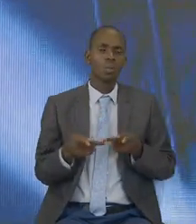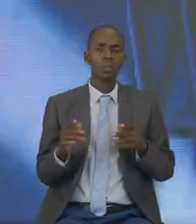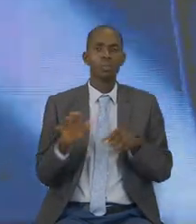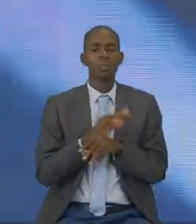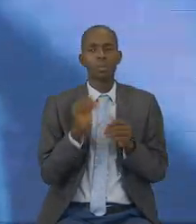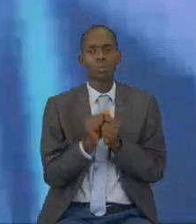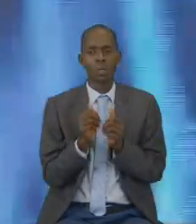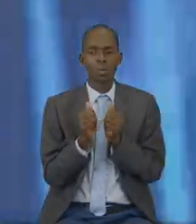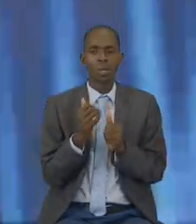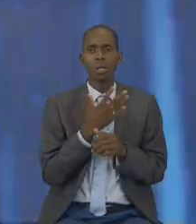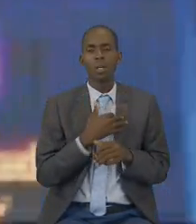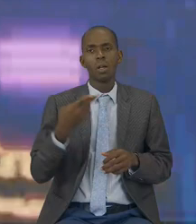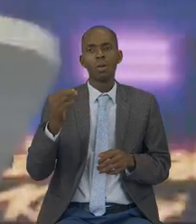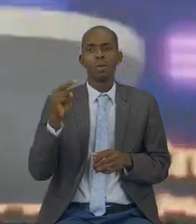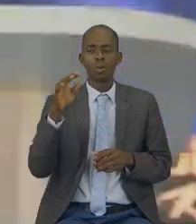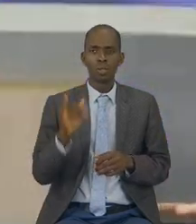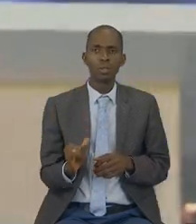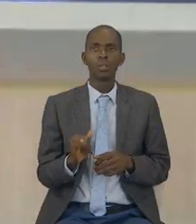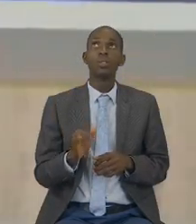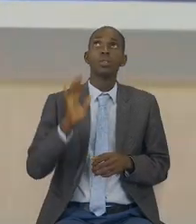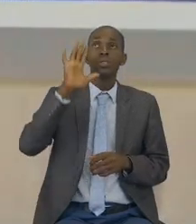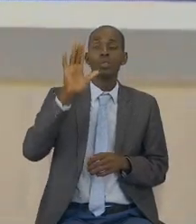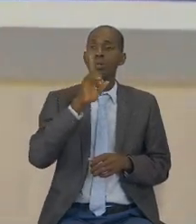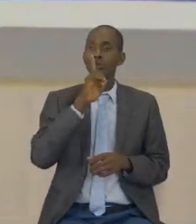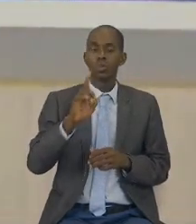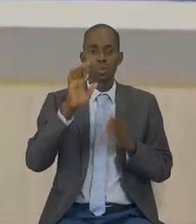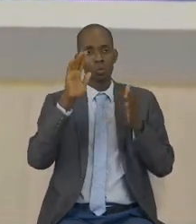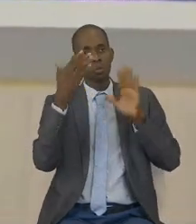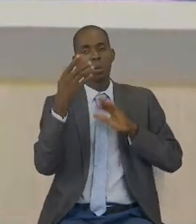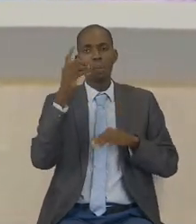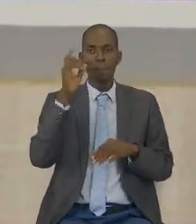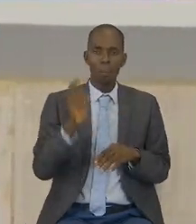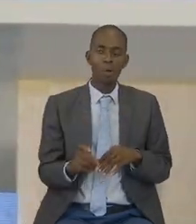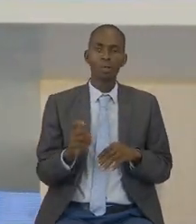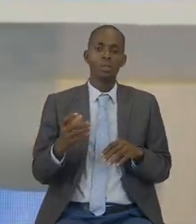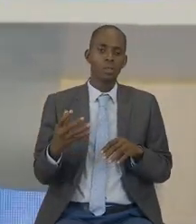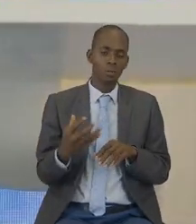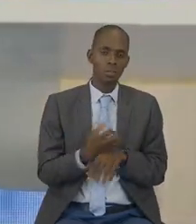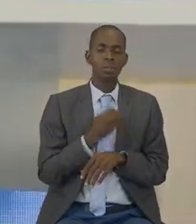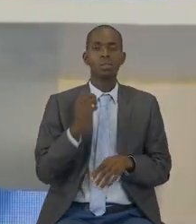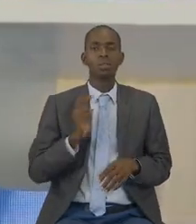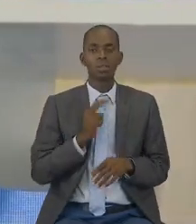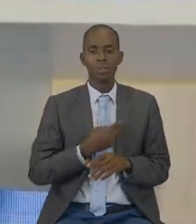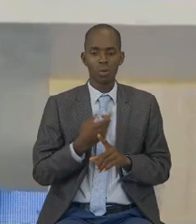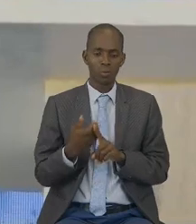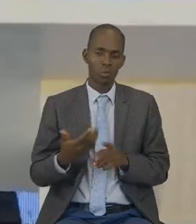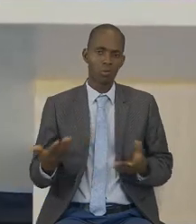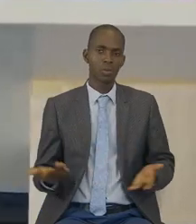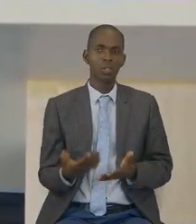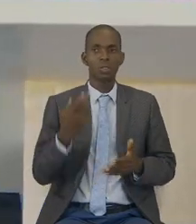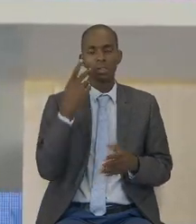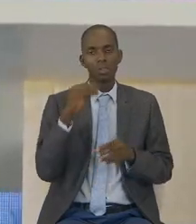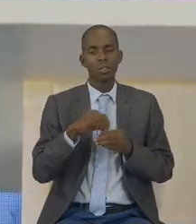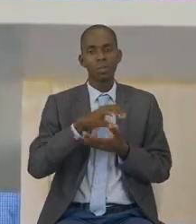honey through an angel. Your very presence must carry us from here. Look at